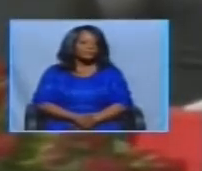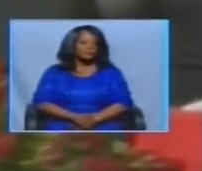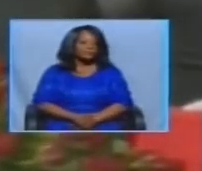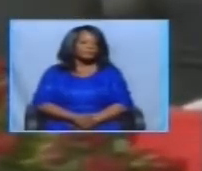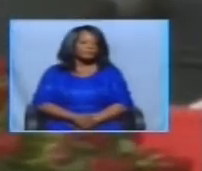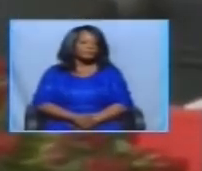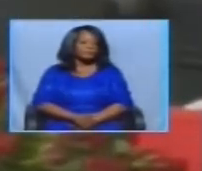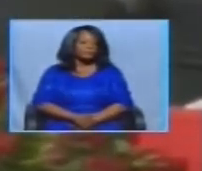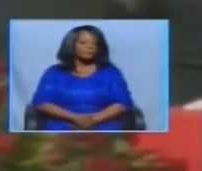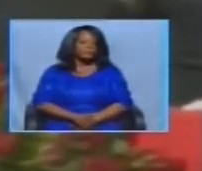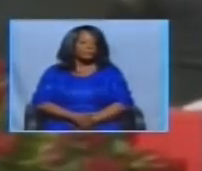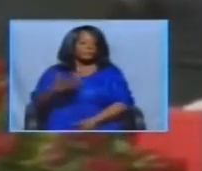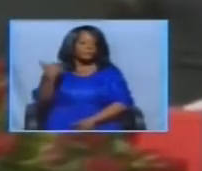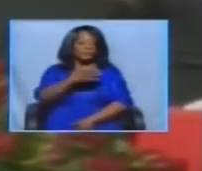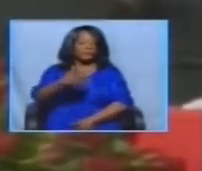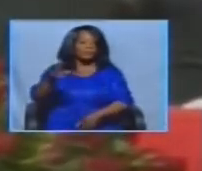2022. You are most welcome